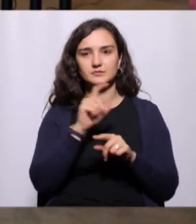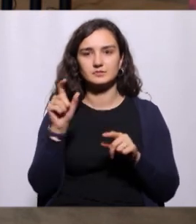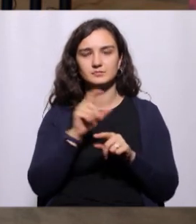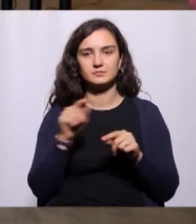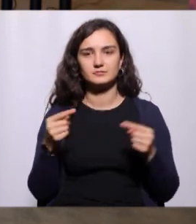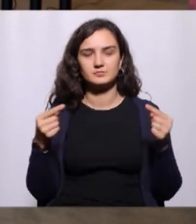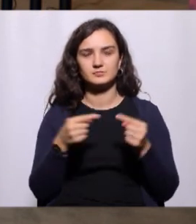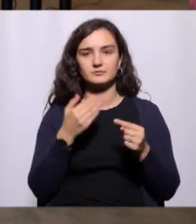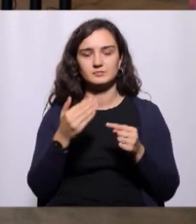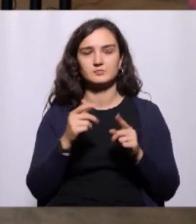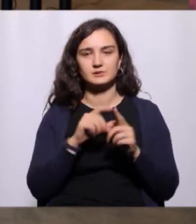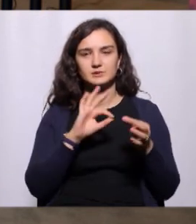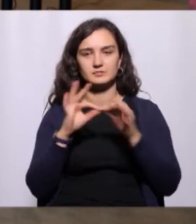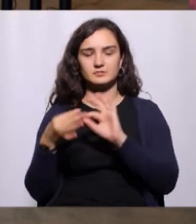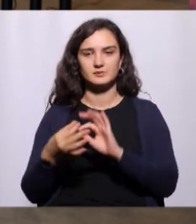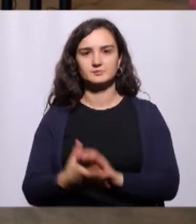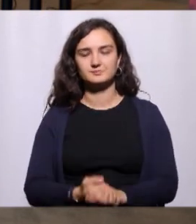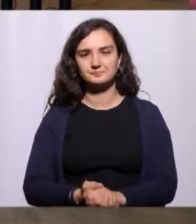it fits the sentence.